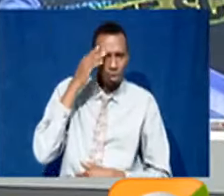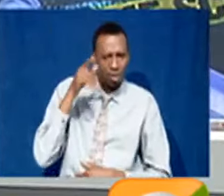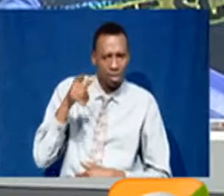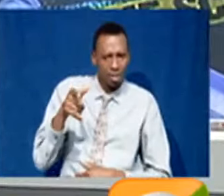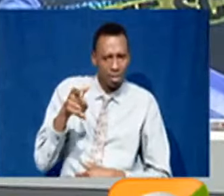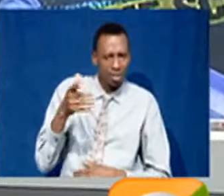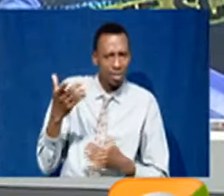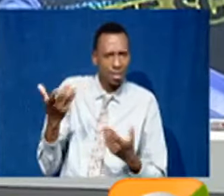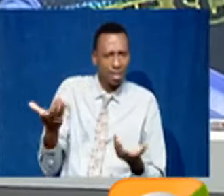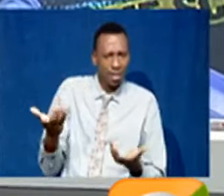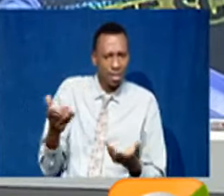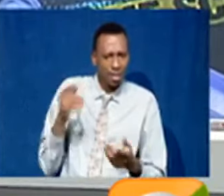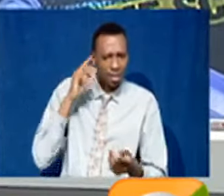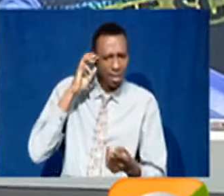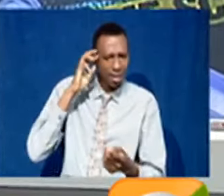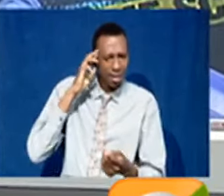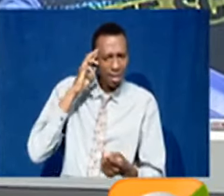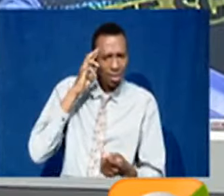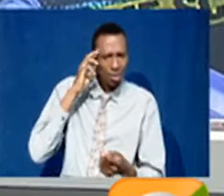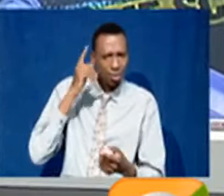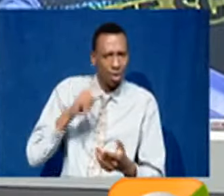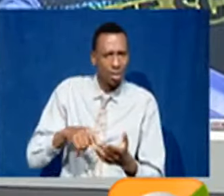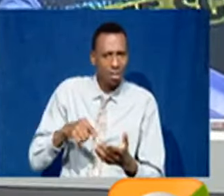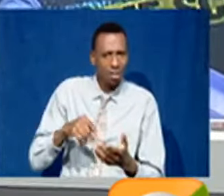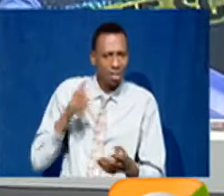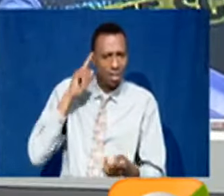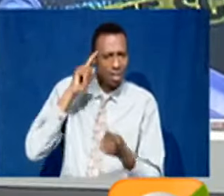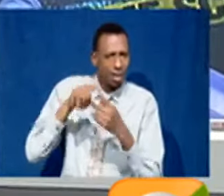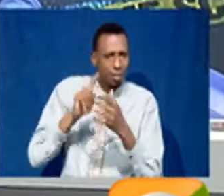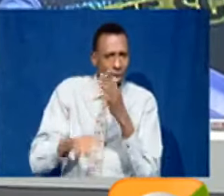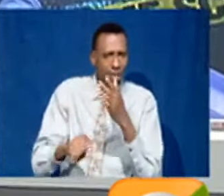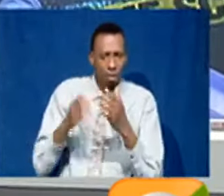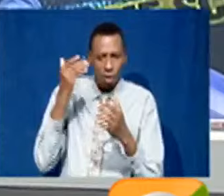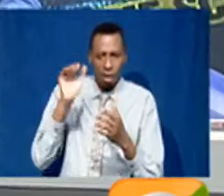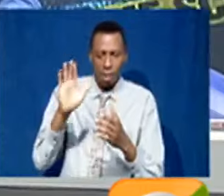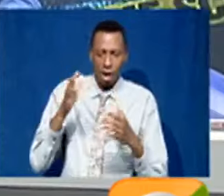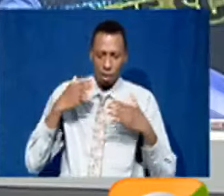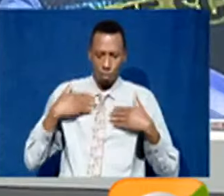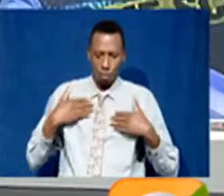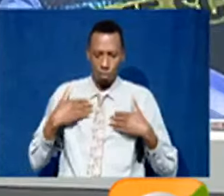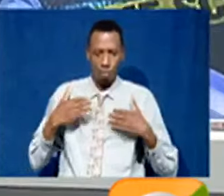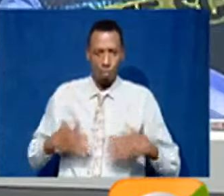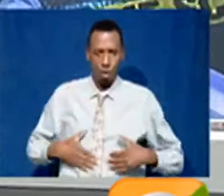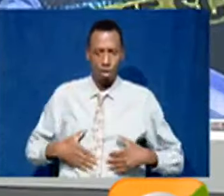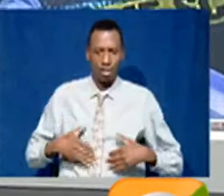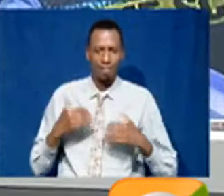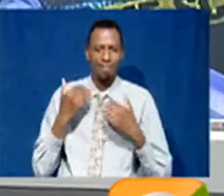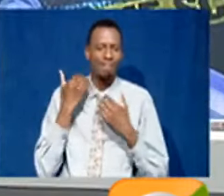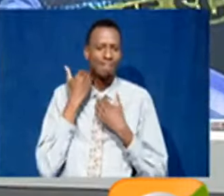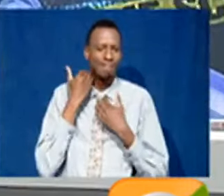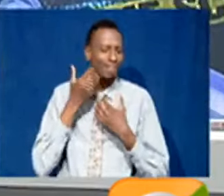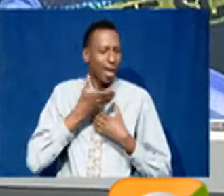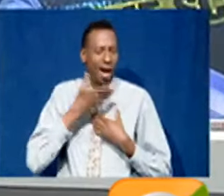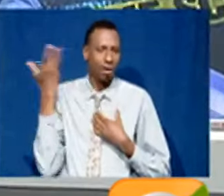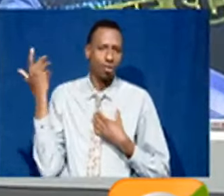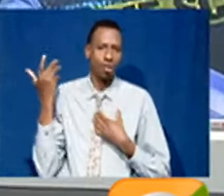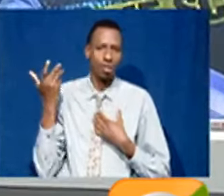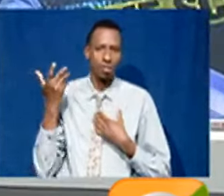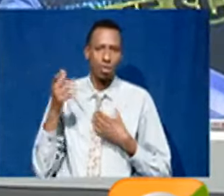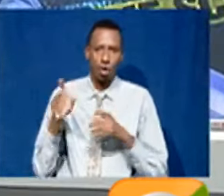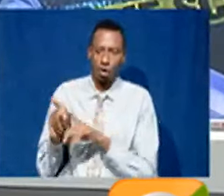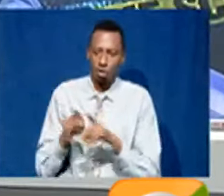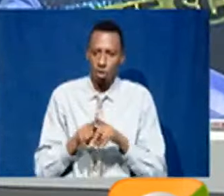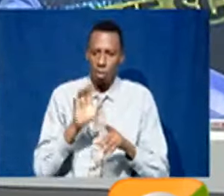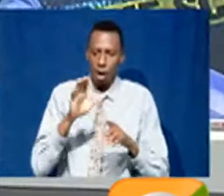killing, in which the woman's body was dismembered and her head carried from the scene of the crime. Kasarani